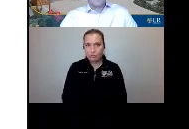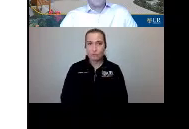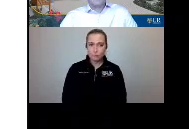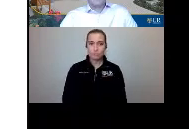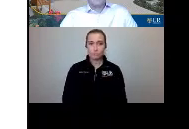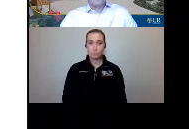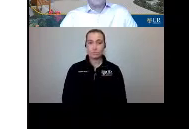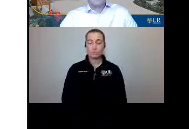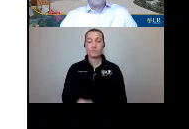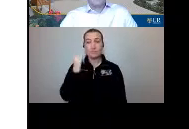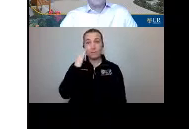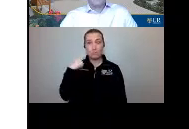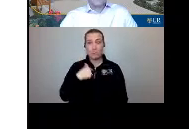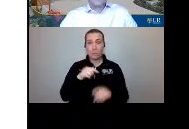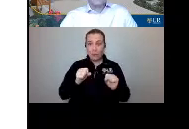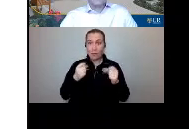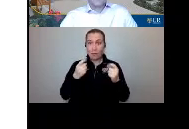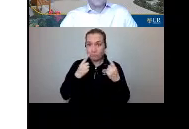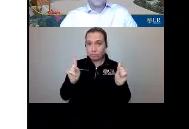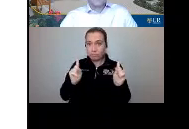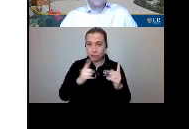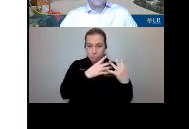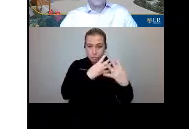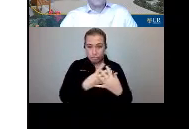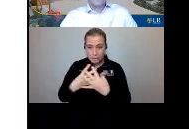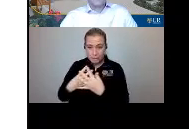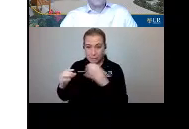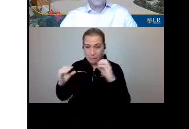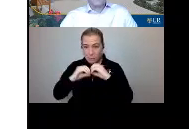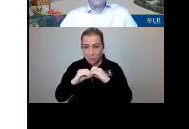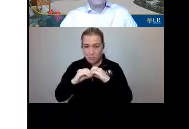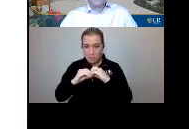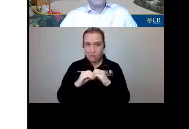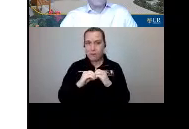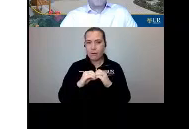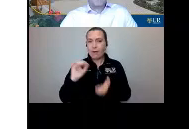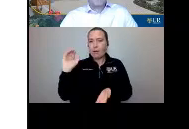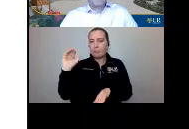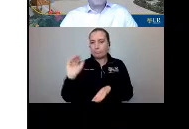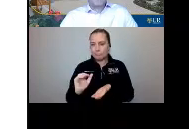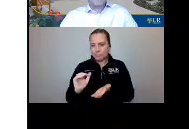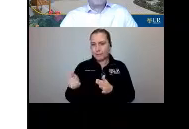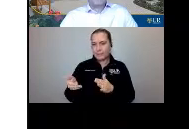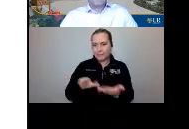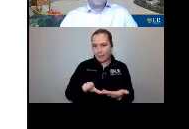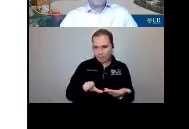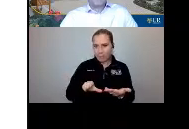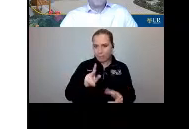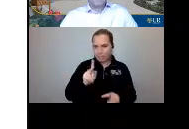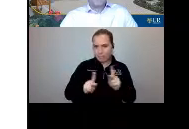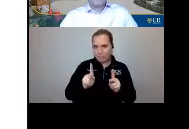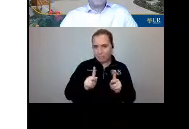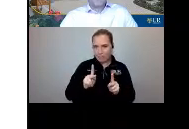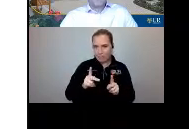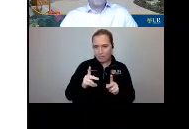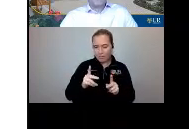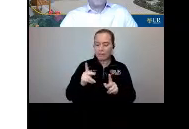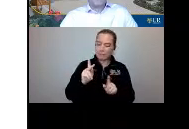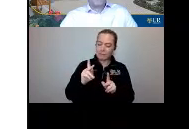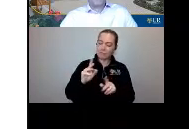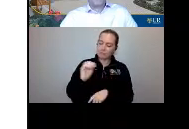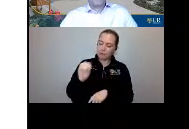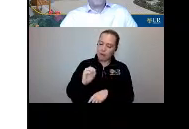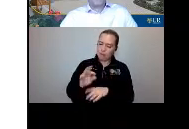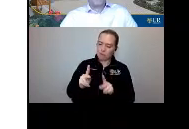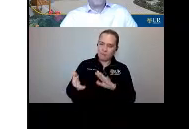significantly in the state, the leading cause of premature death for both men and women in the state, as well as reducing tobacco use rate,